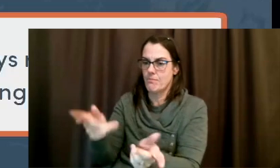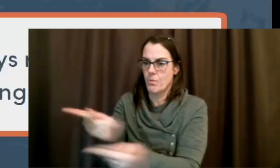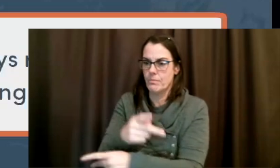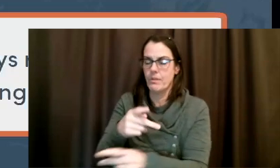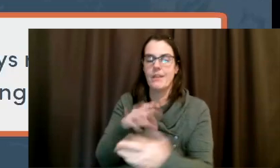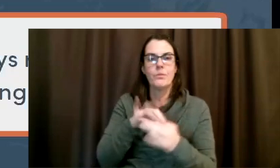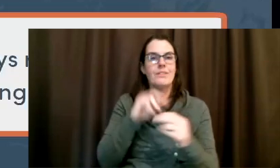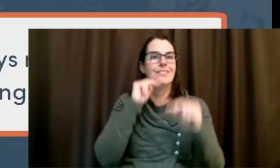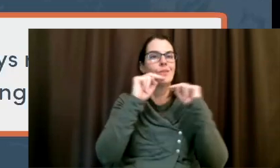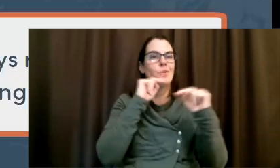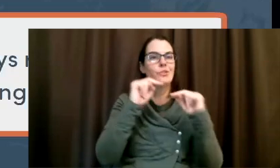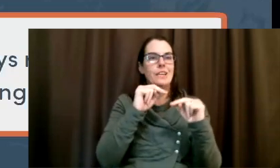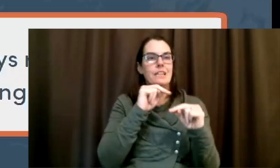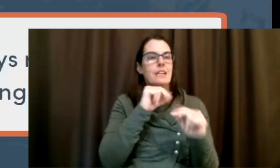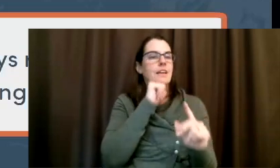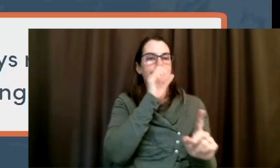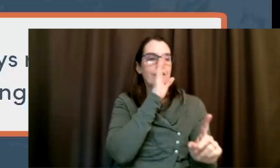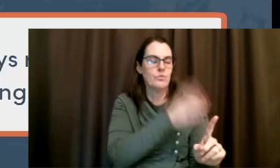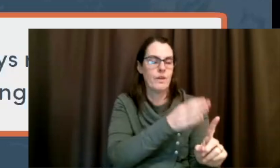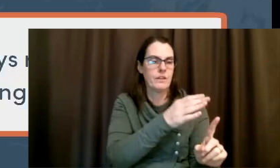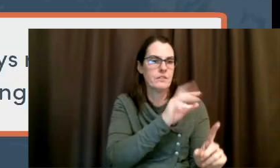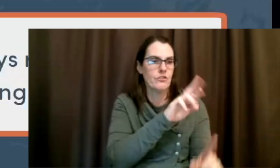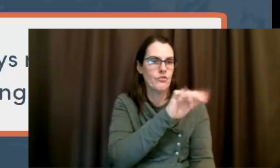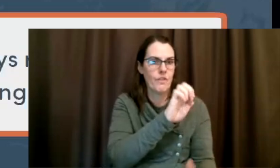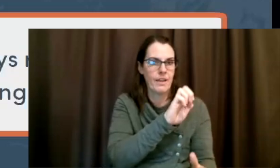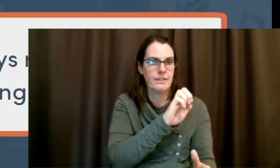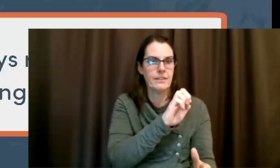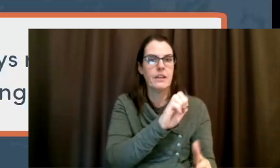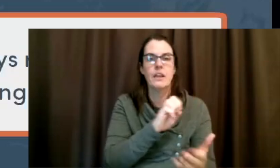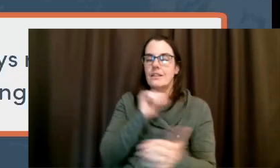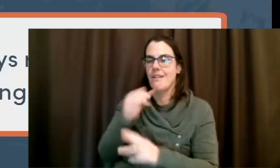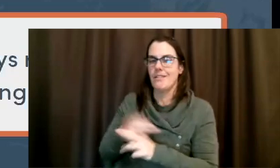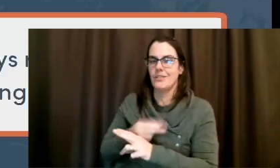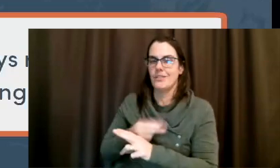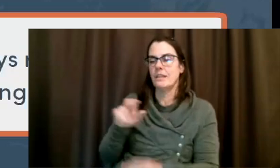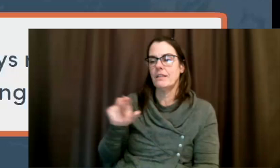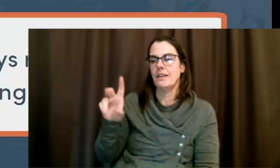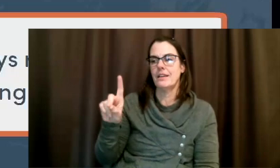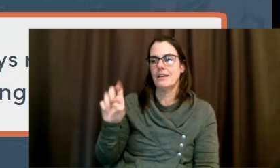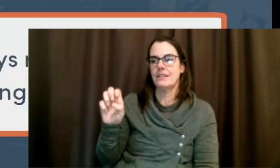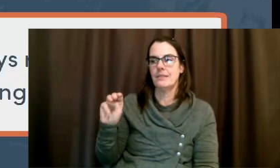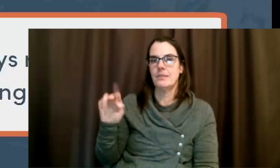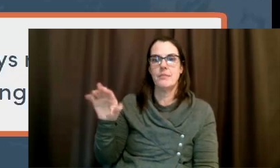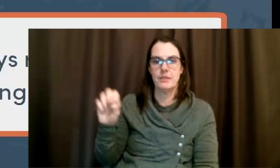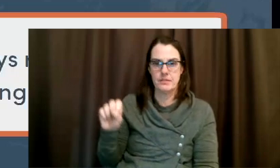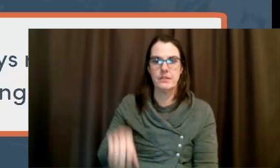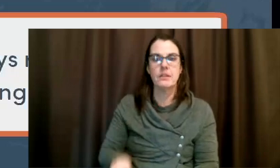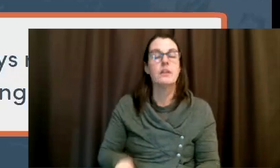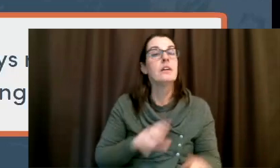rate versus using the de minimis as we discussed in the prior session. So it's important though,